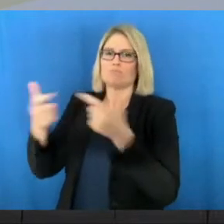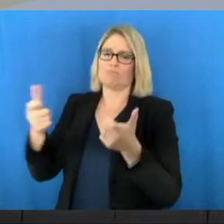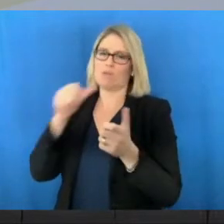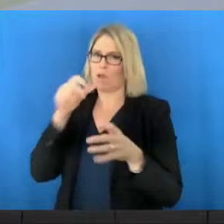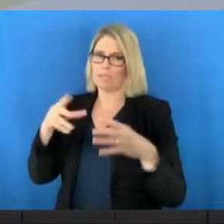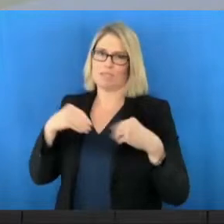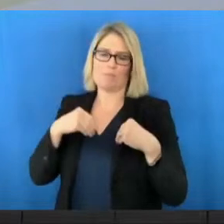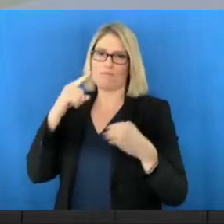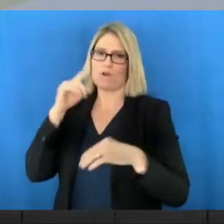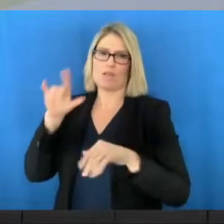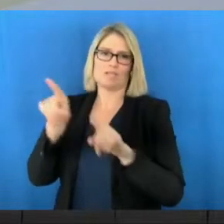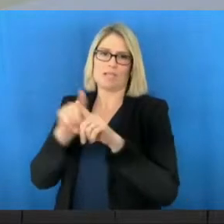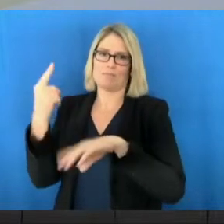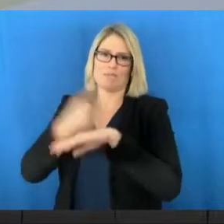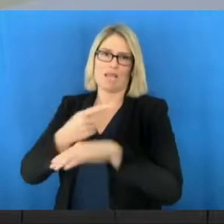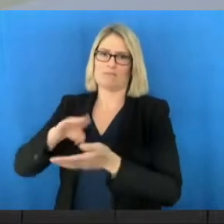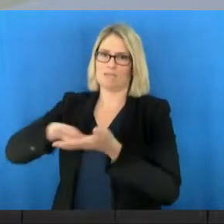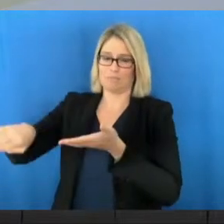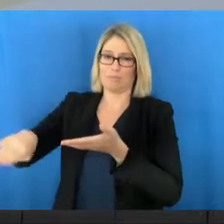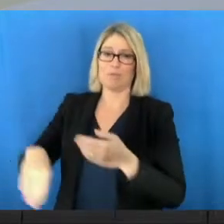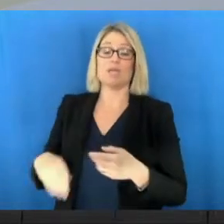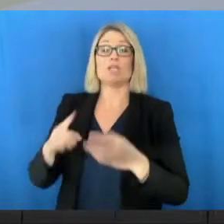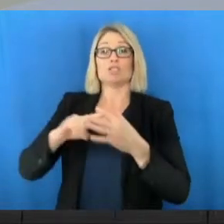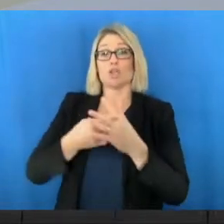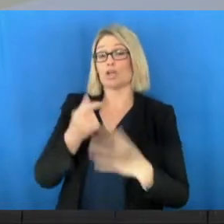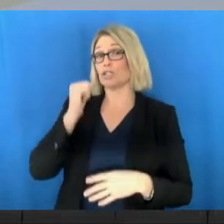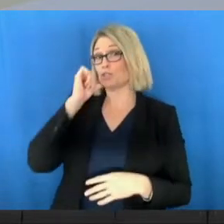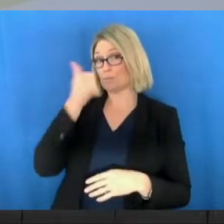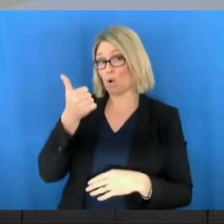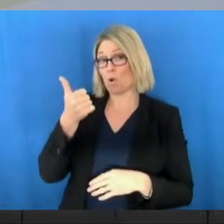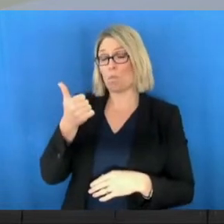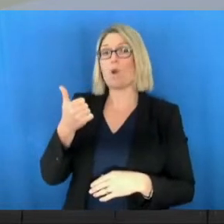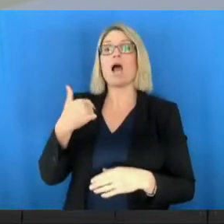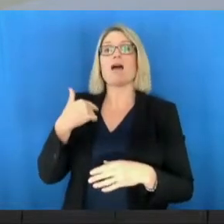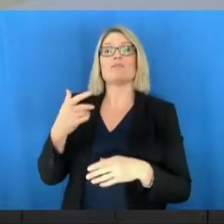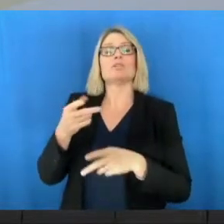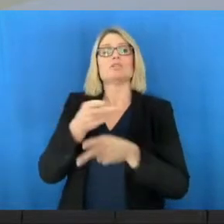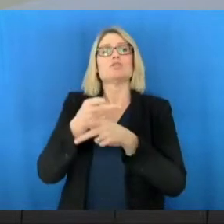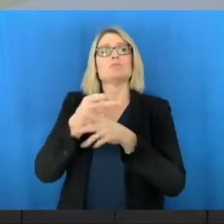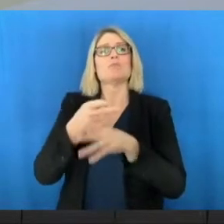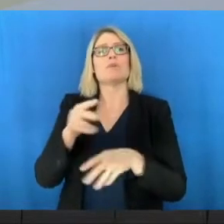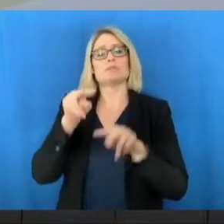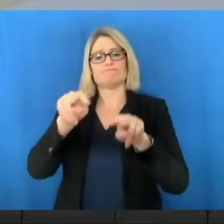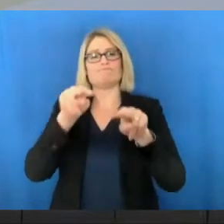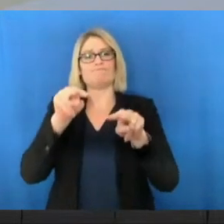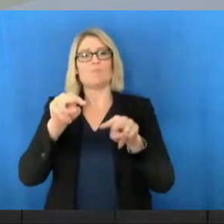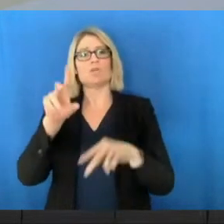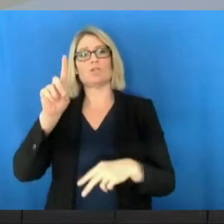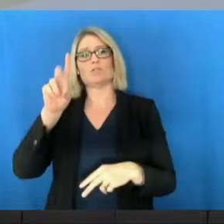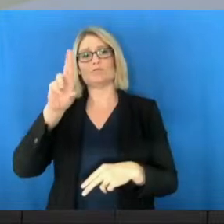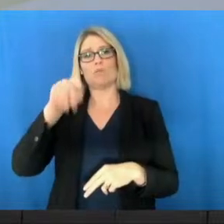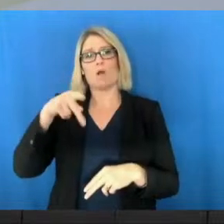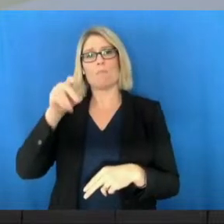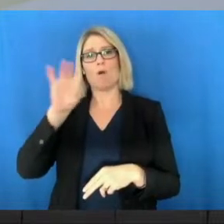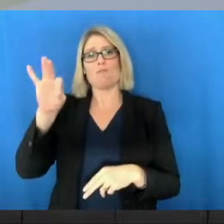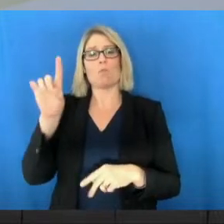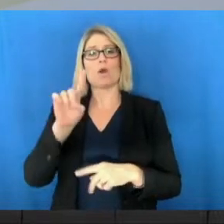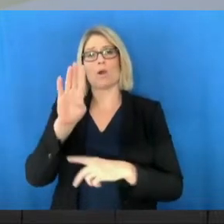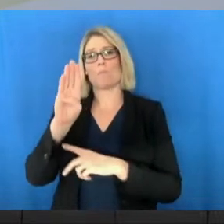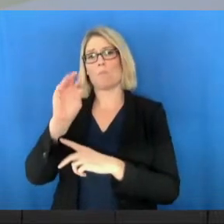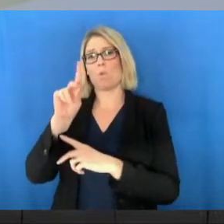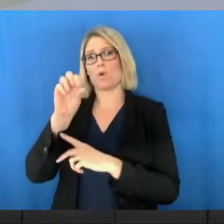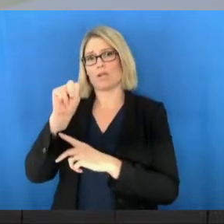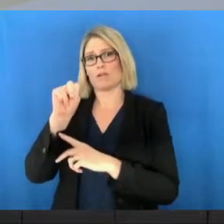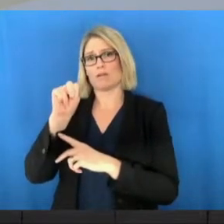Beginning tomorrow, on Wednesday, February 10th, there will be a supervised drop-off pickup location in Borden. This site will be the location